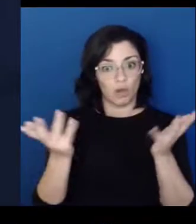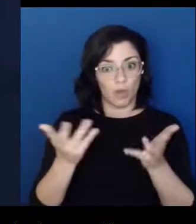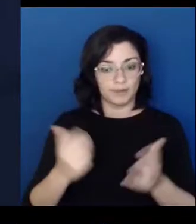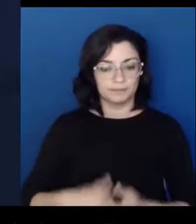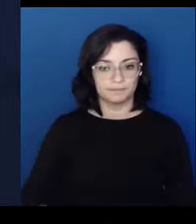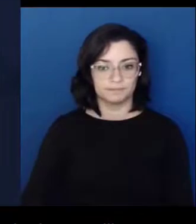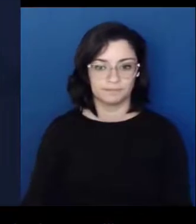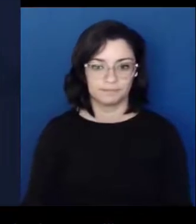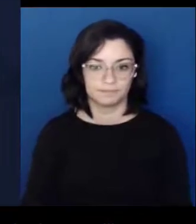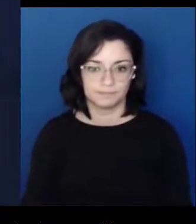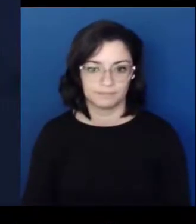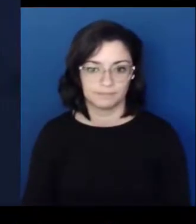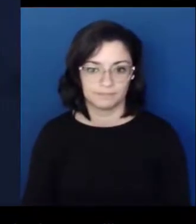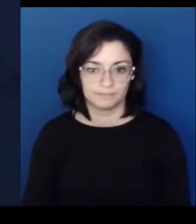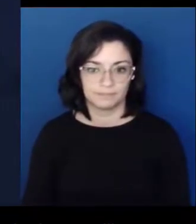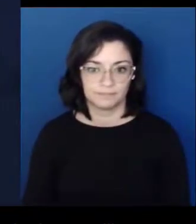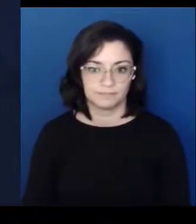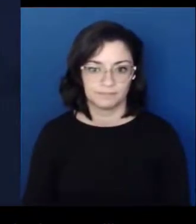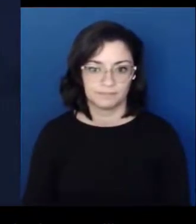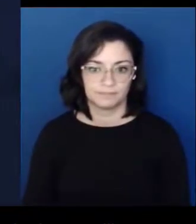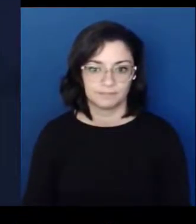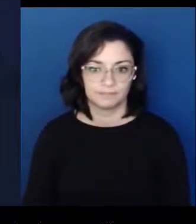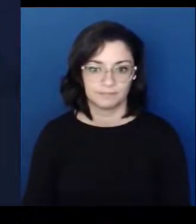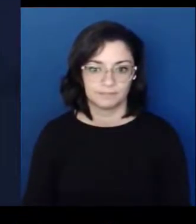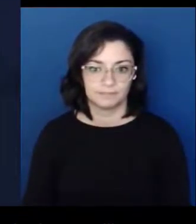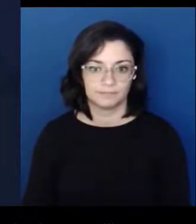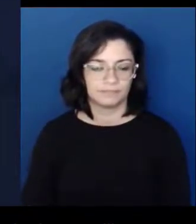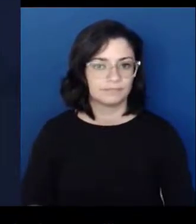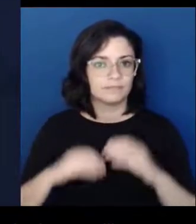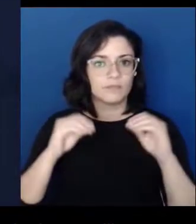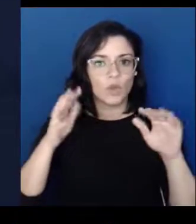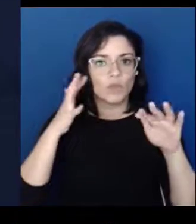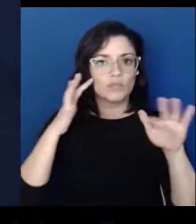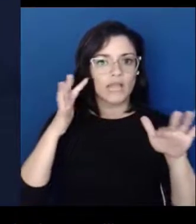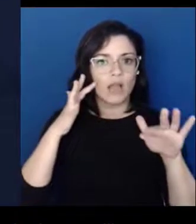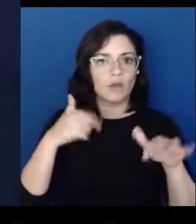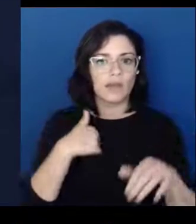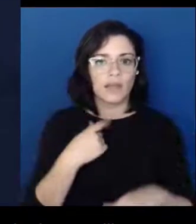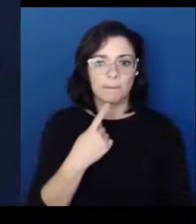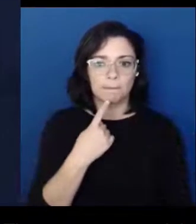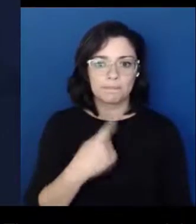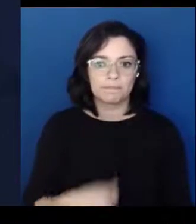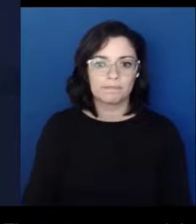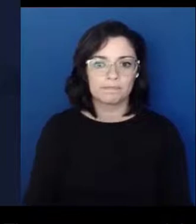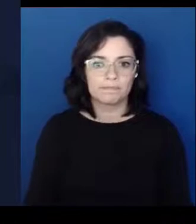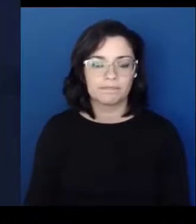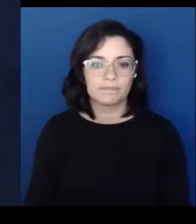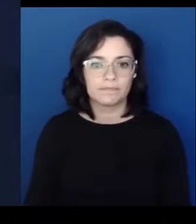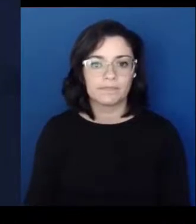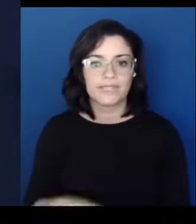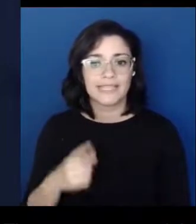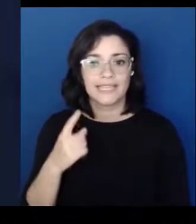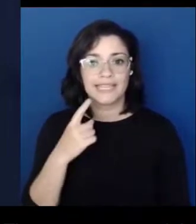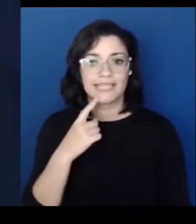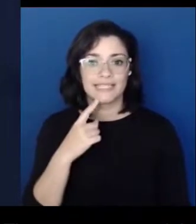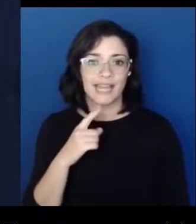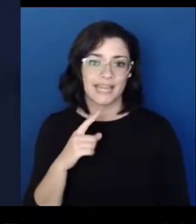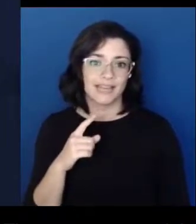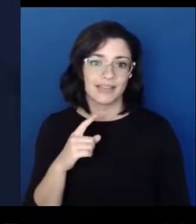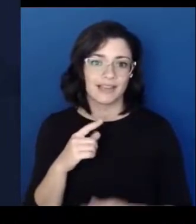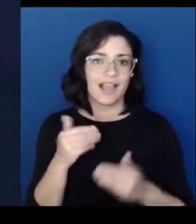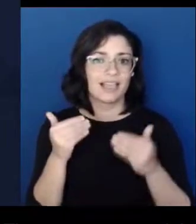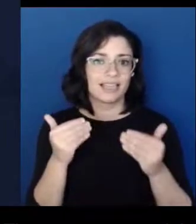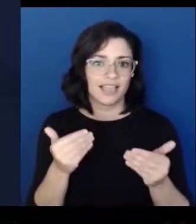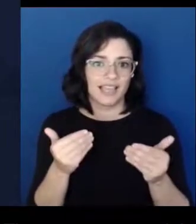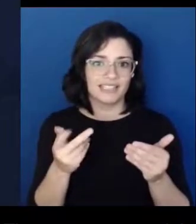There was no sound. I mouthed, let's get married. So I went, I'm thinking